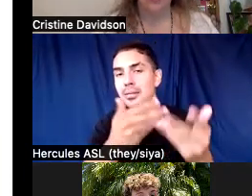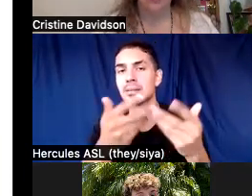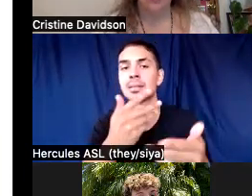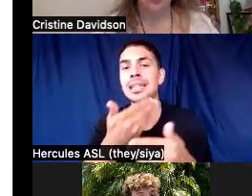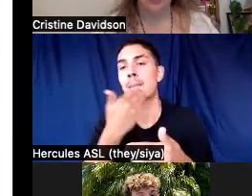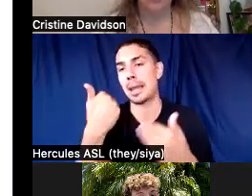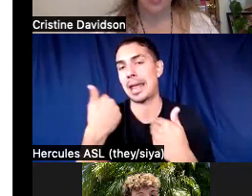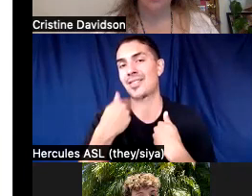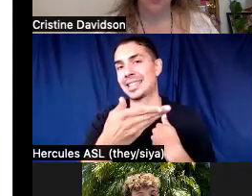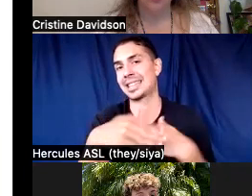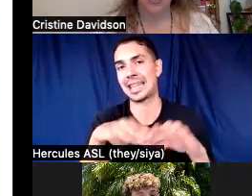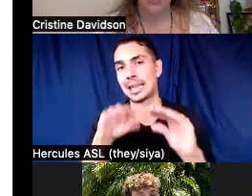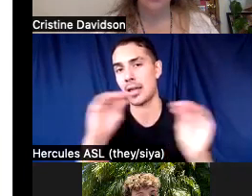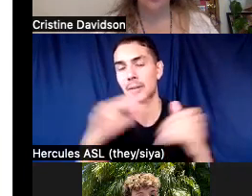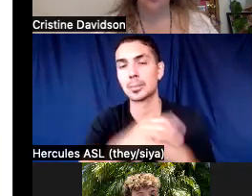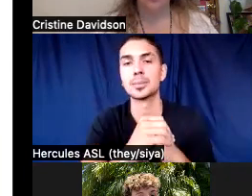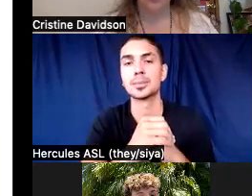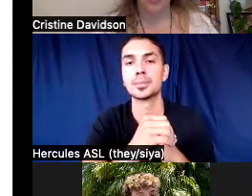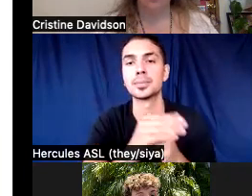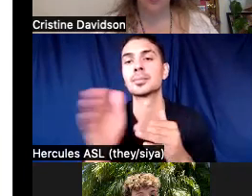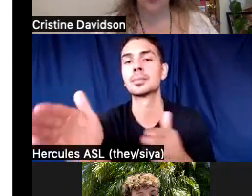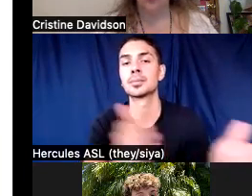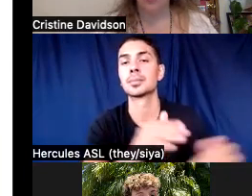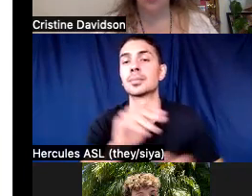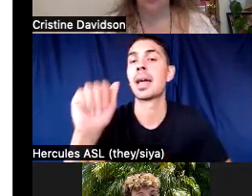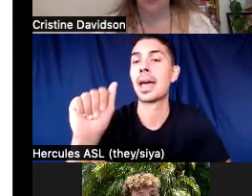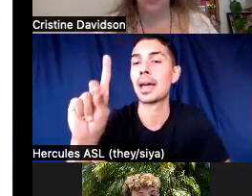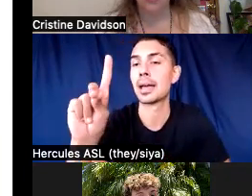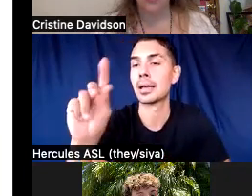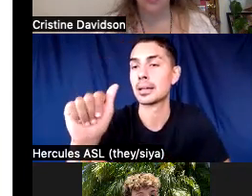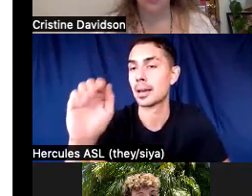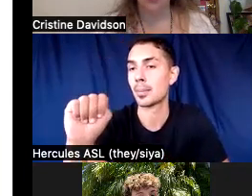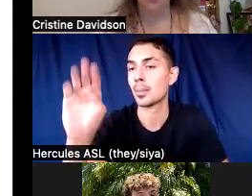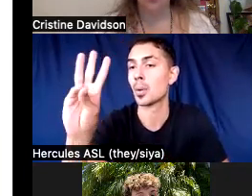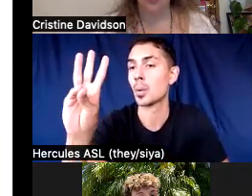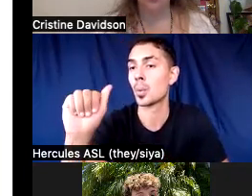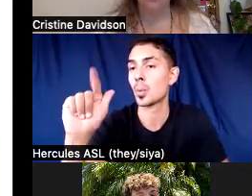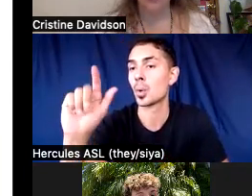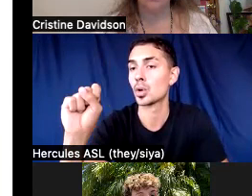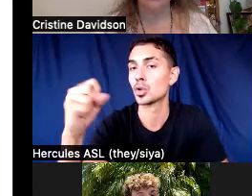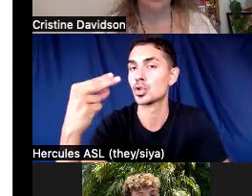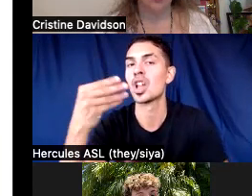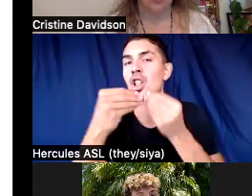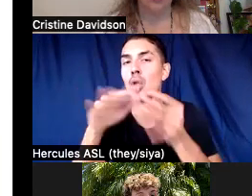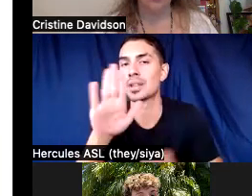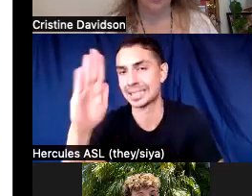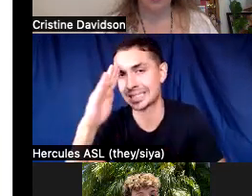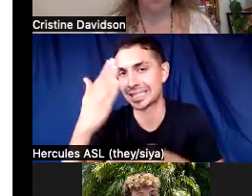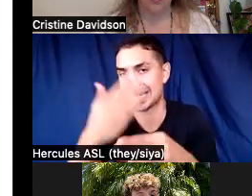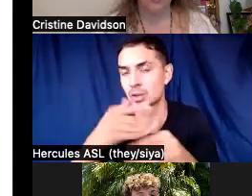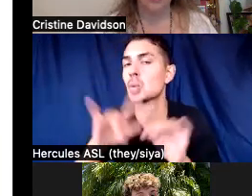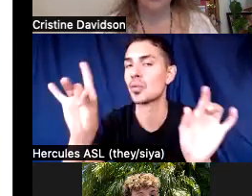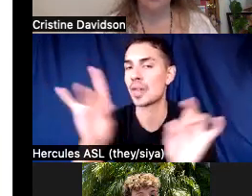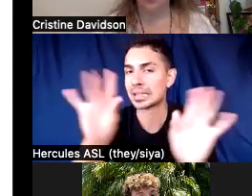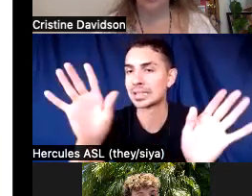So when the Adam Walsh Act, when Adam Walsh, the man who lost his son, to violence, like we did a lot